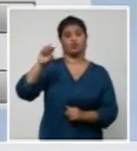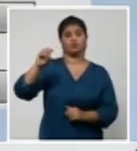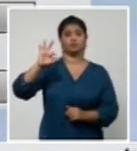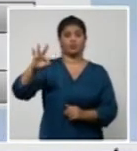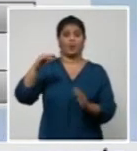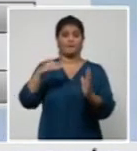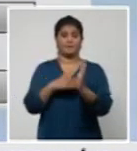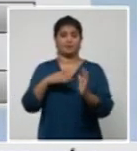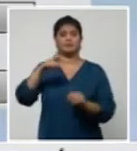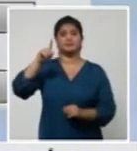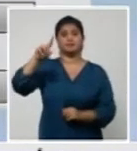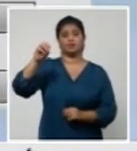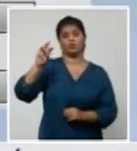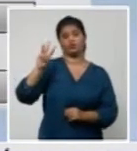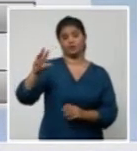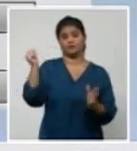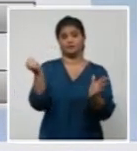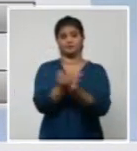of